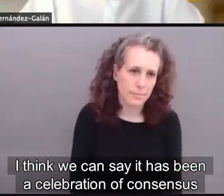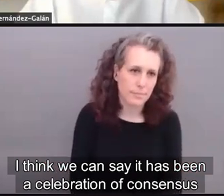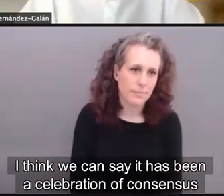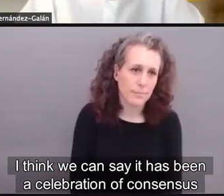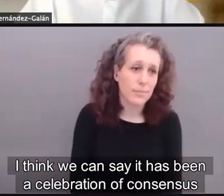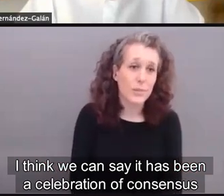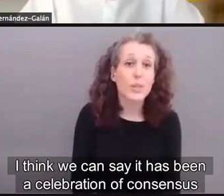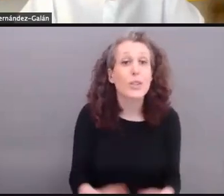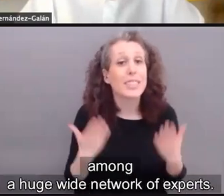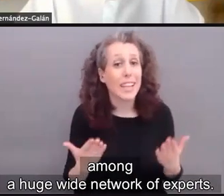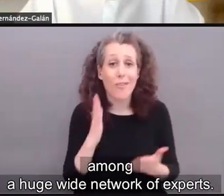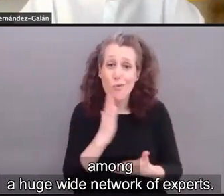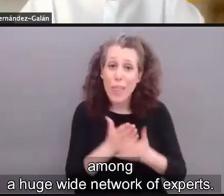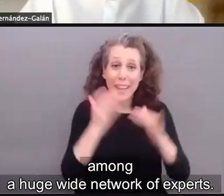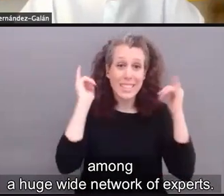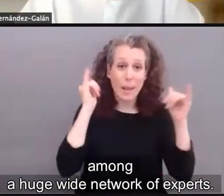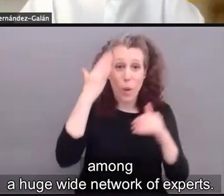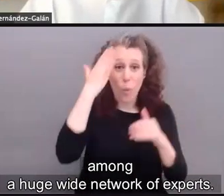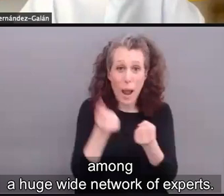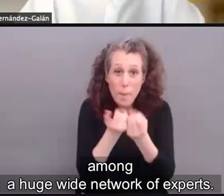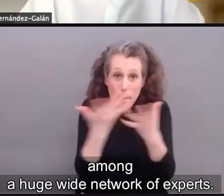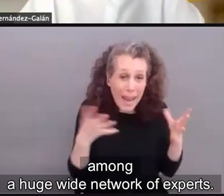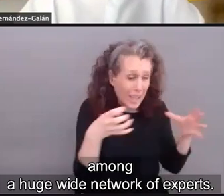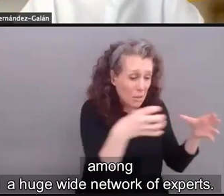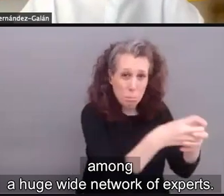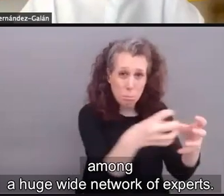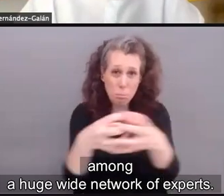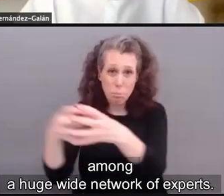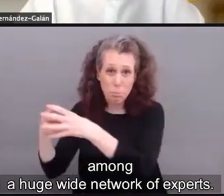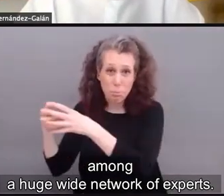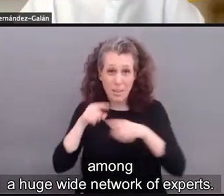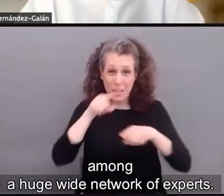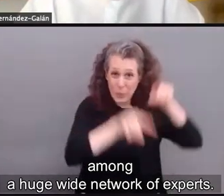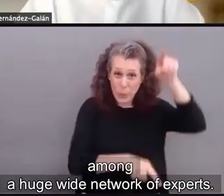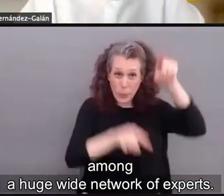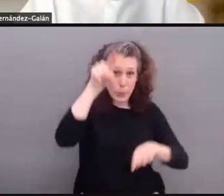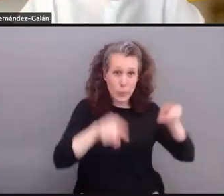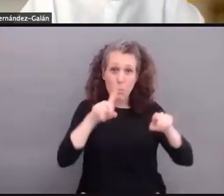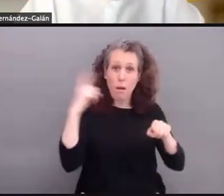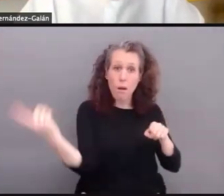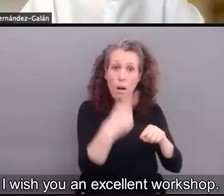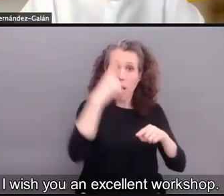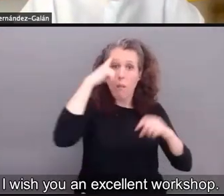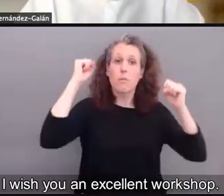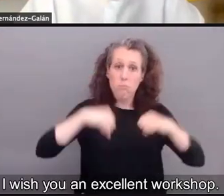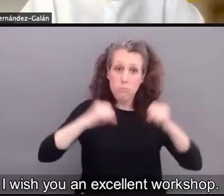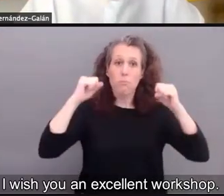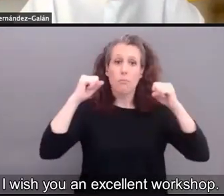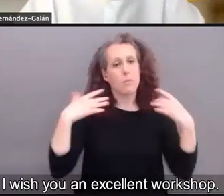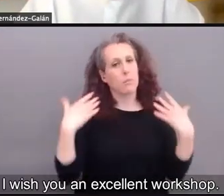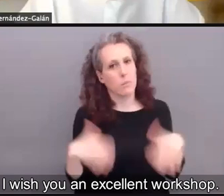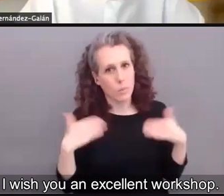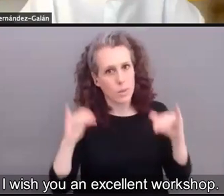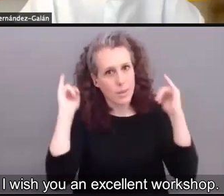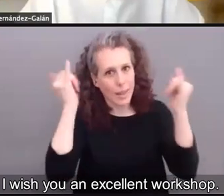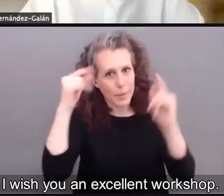celebration of consensus among a huge, wide network of experts. I wish